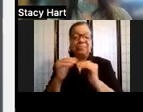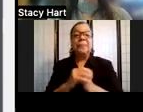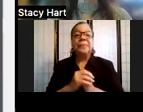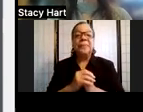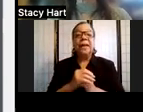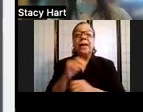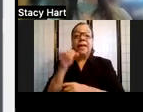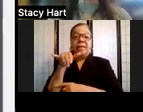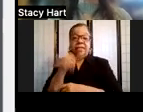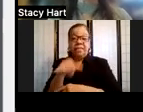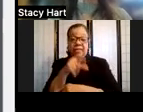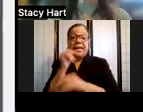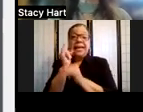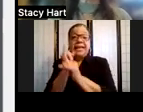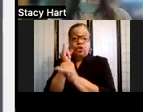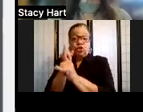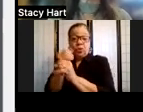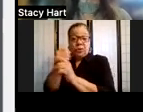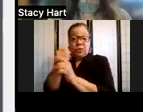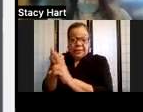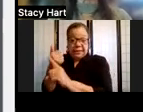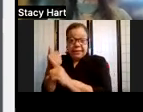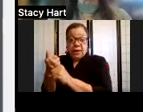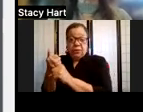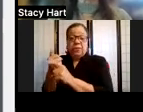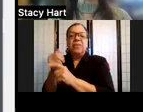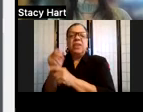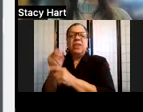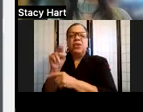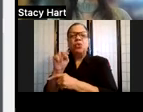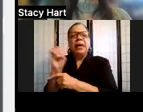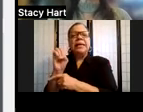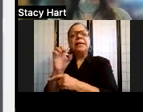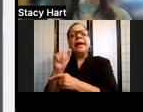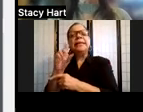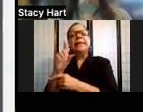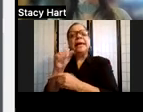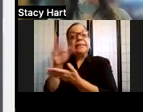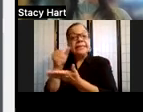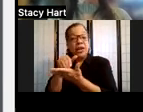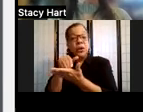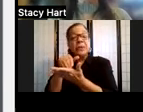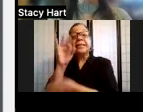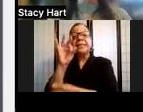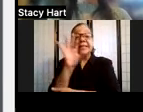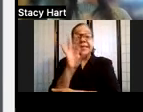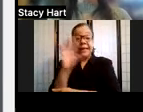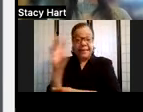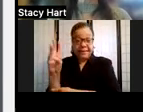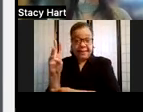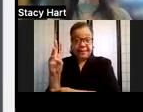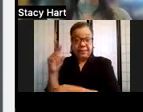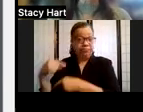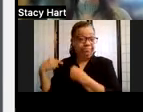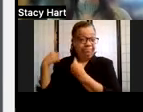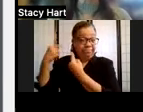The Institute has been home to the New England ADA Center since 1996. And